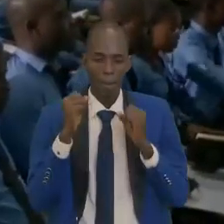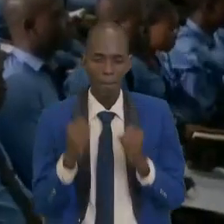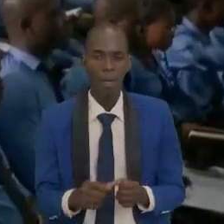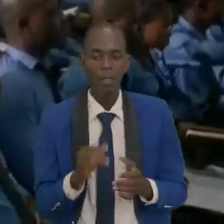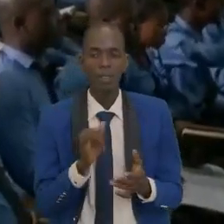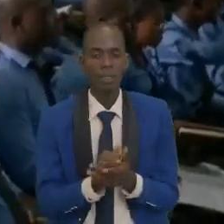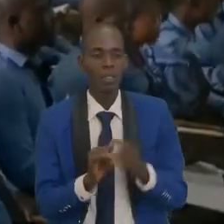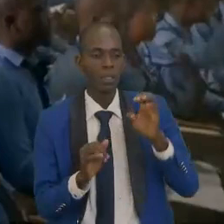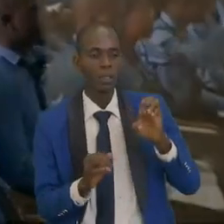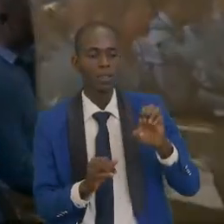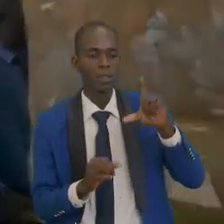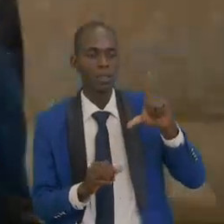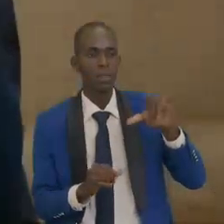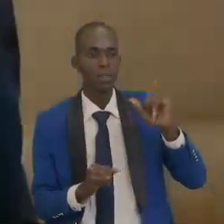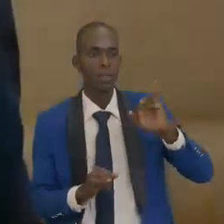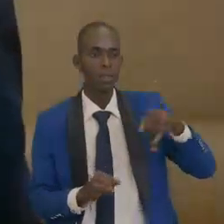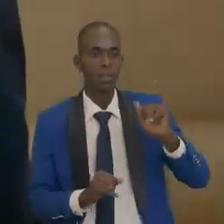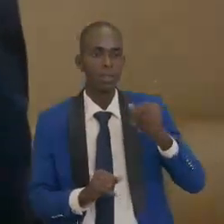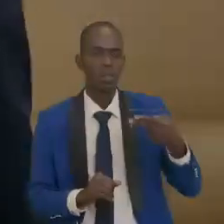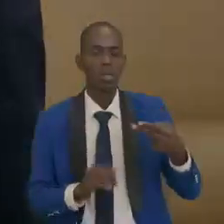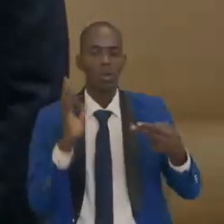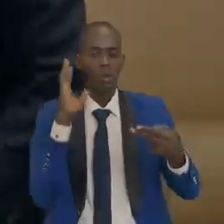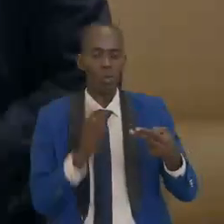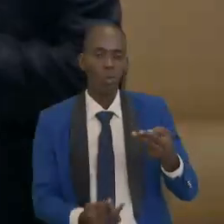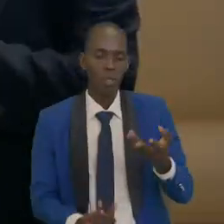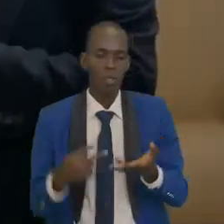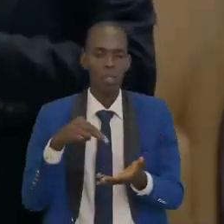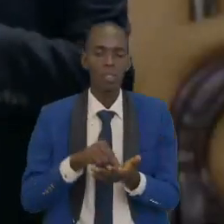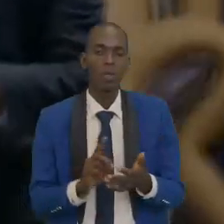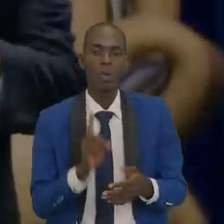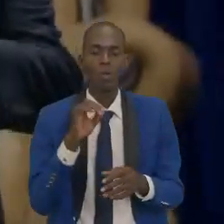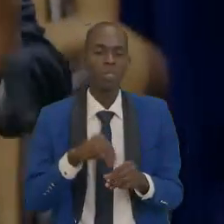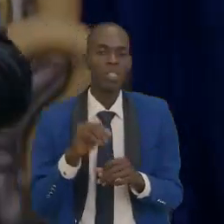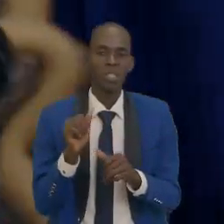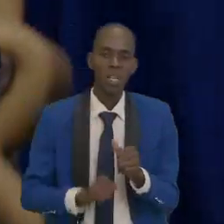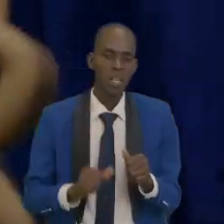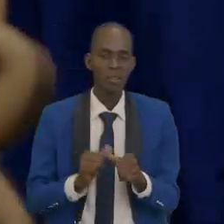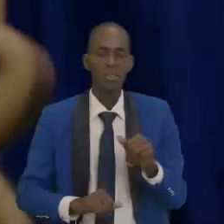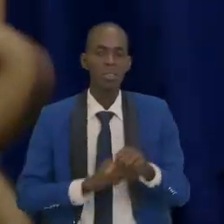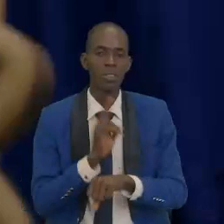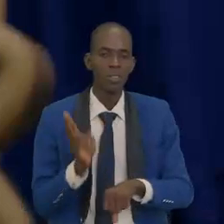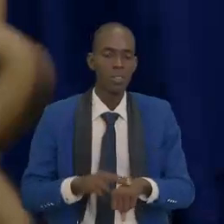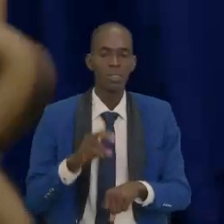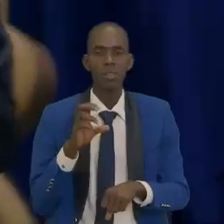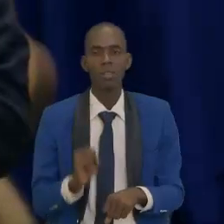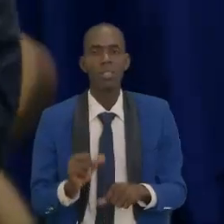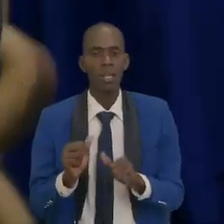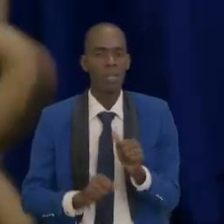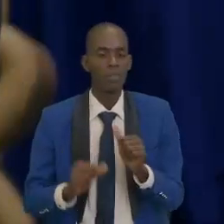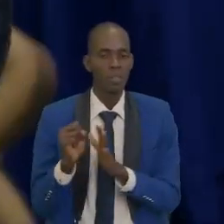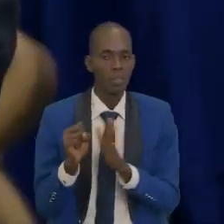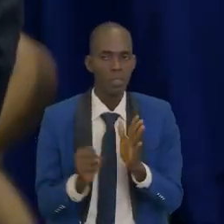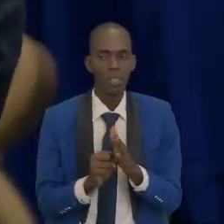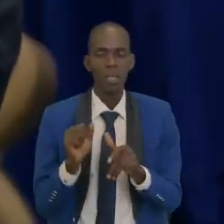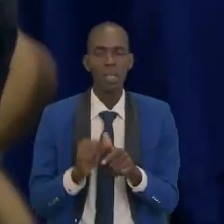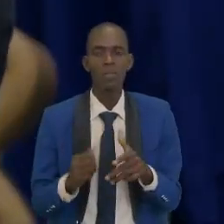shall rise up in every every nation in every state in every division of a